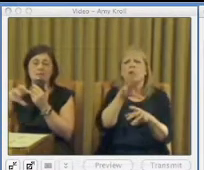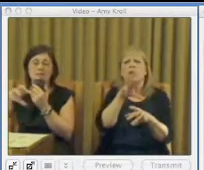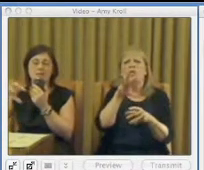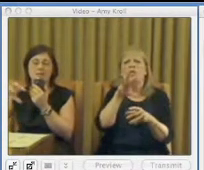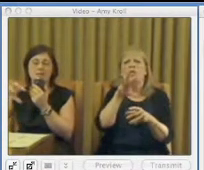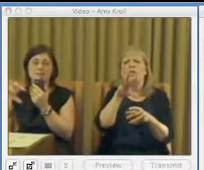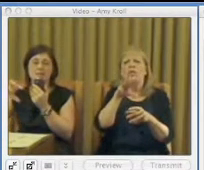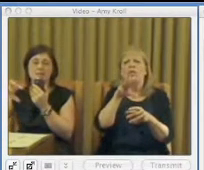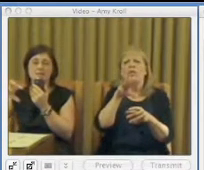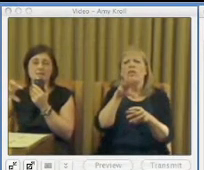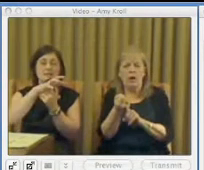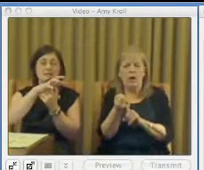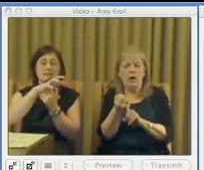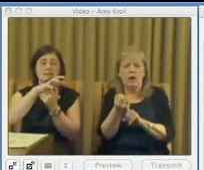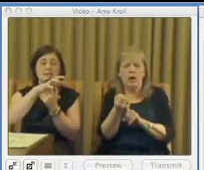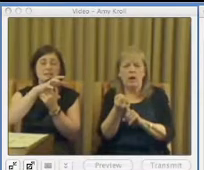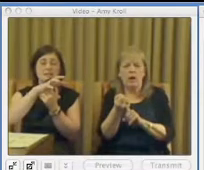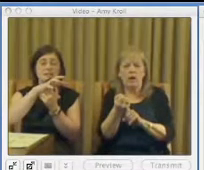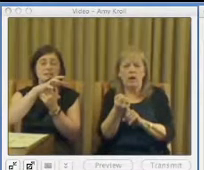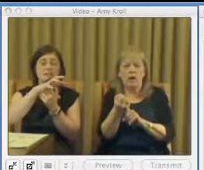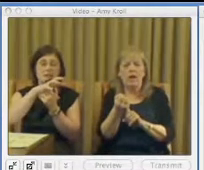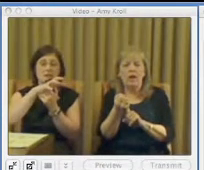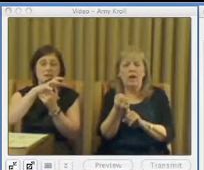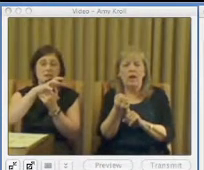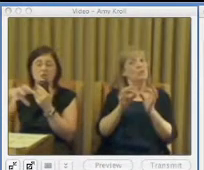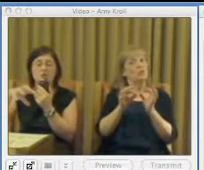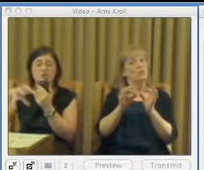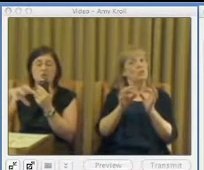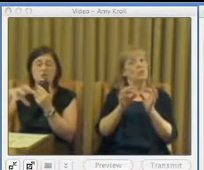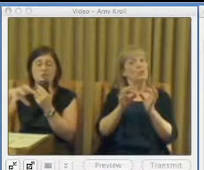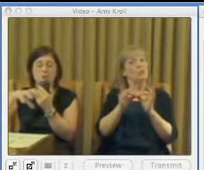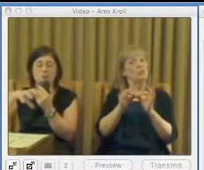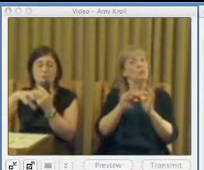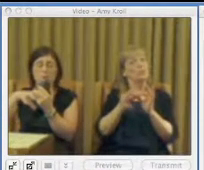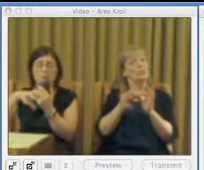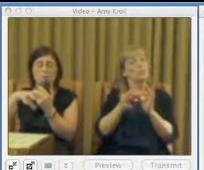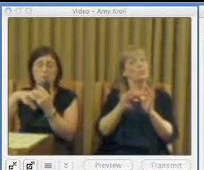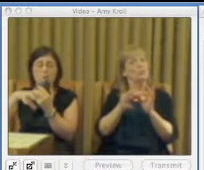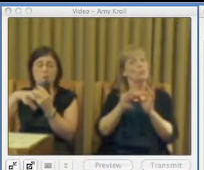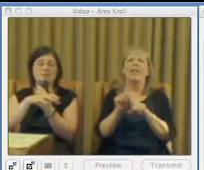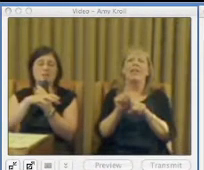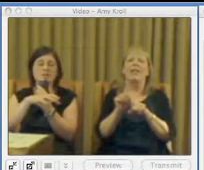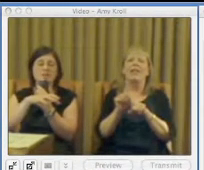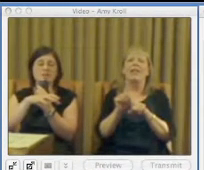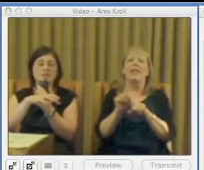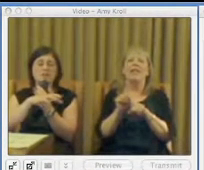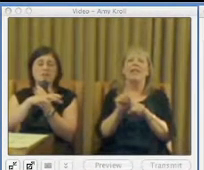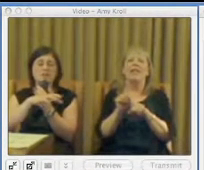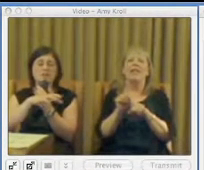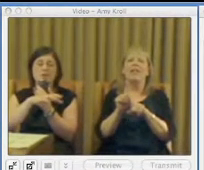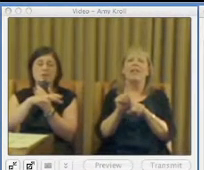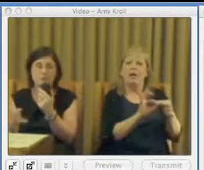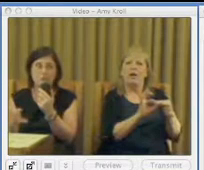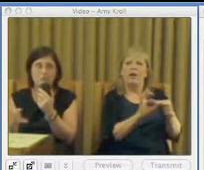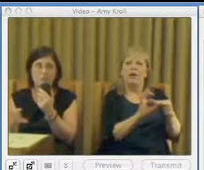kind of role as coordinator of talk. So they're doing so much more than just